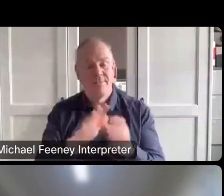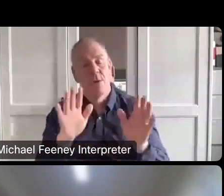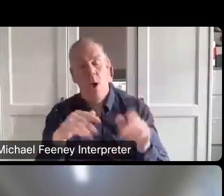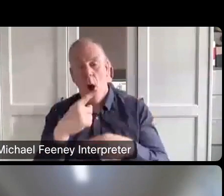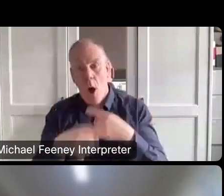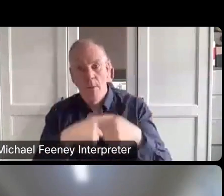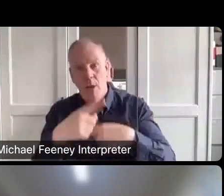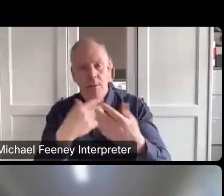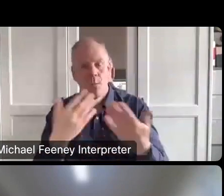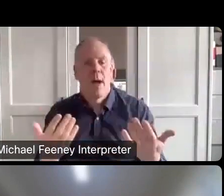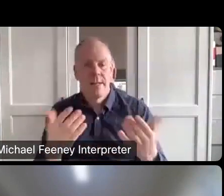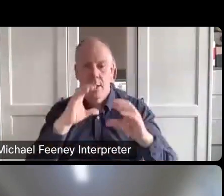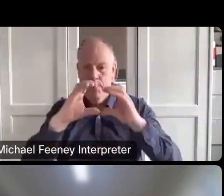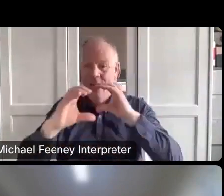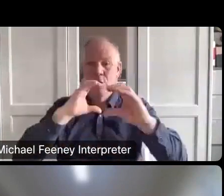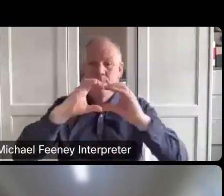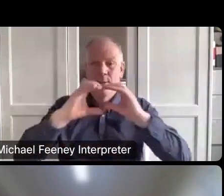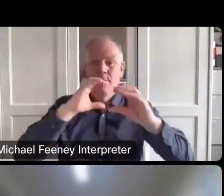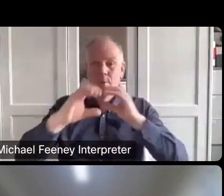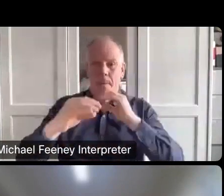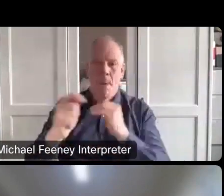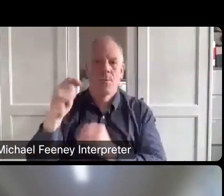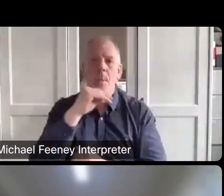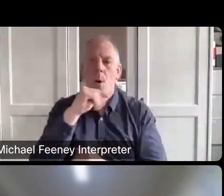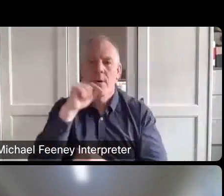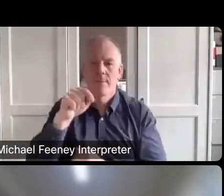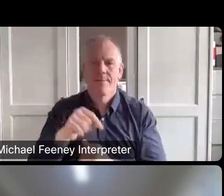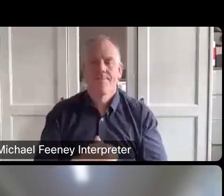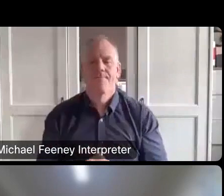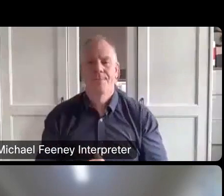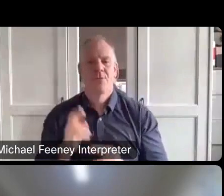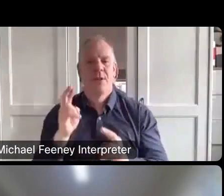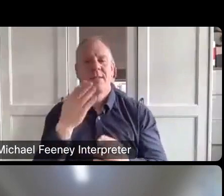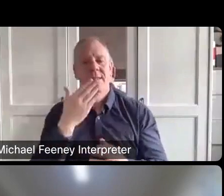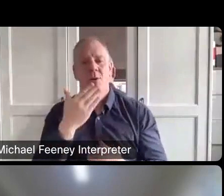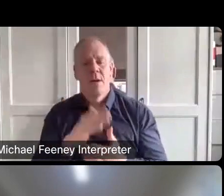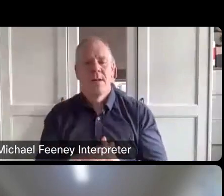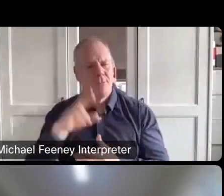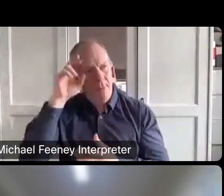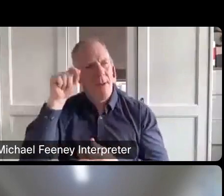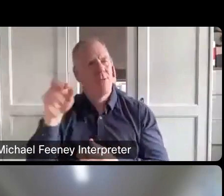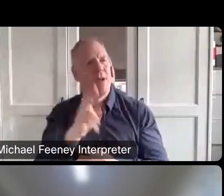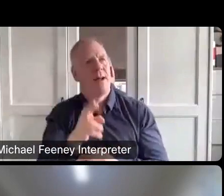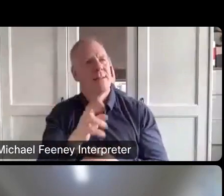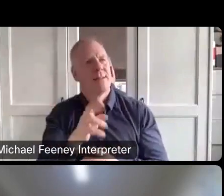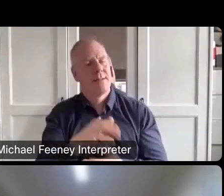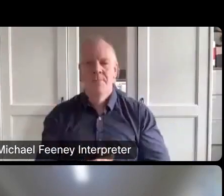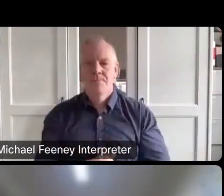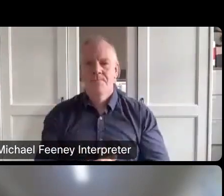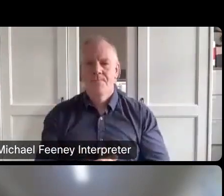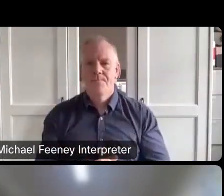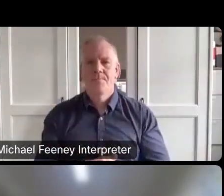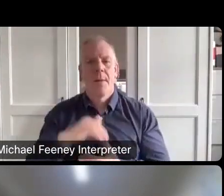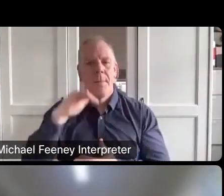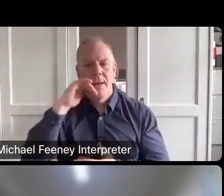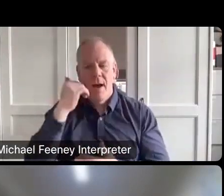always communication, most important. Yeah, Thanks. super. And I think, yeah, that reminder, you know, because it's an act and